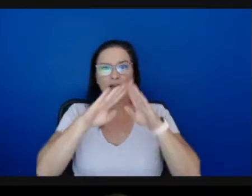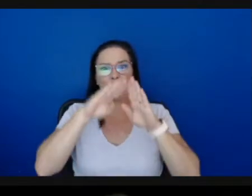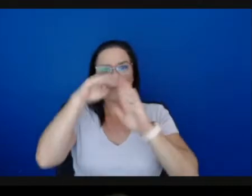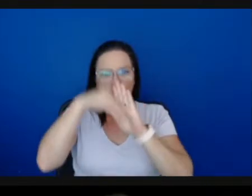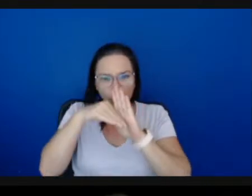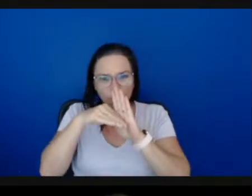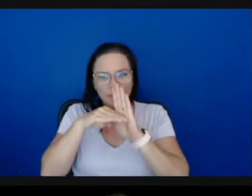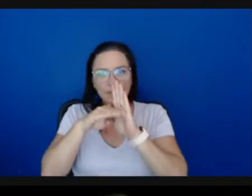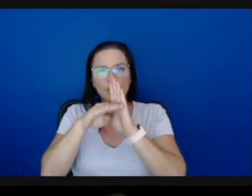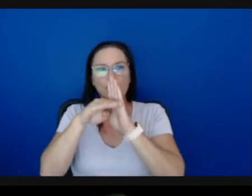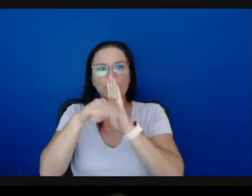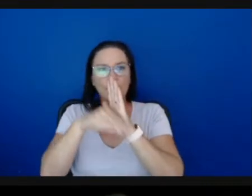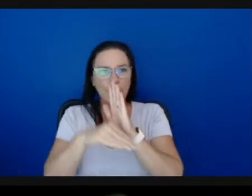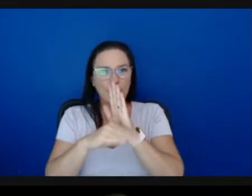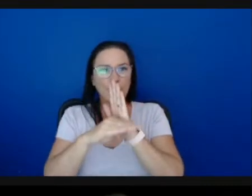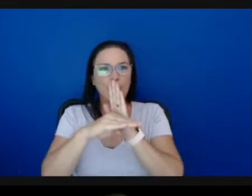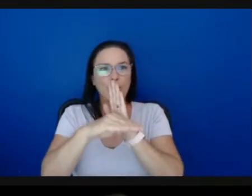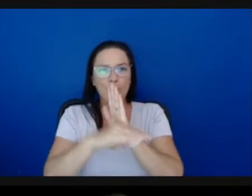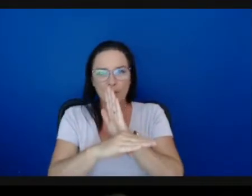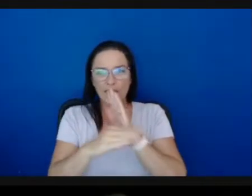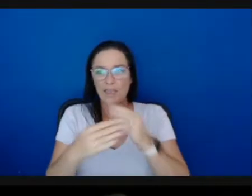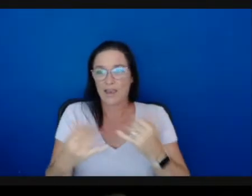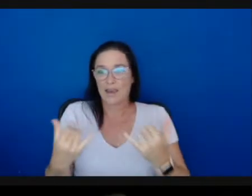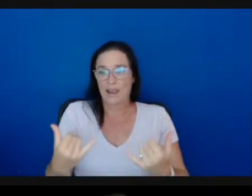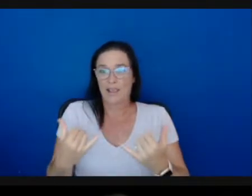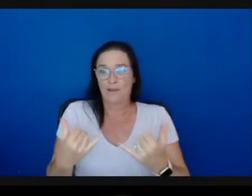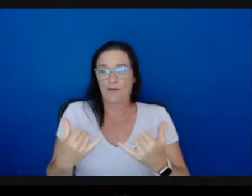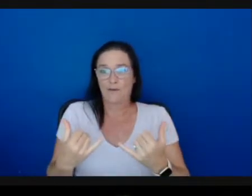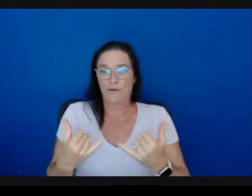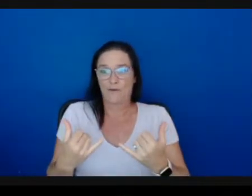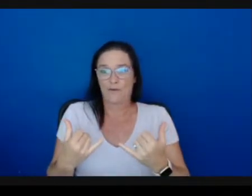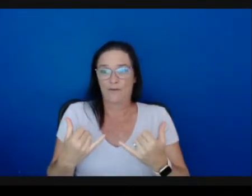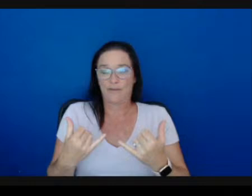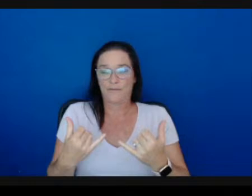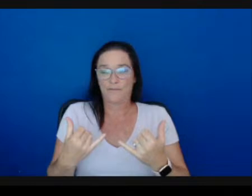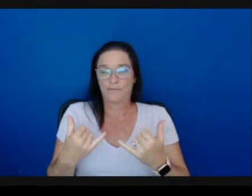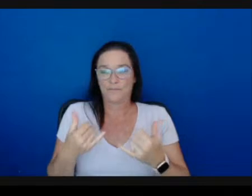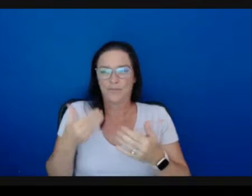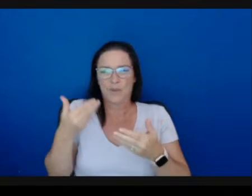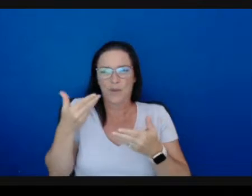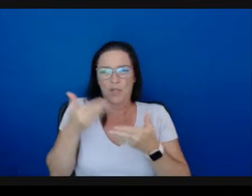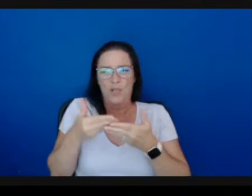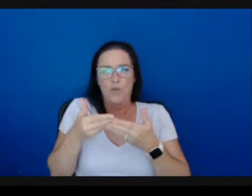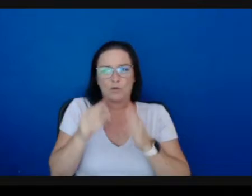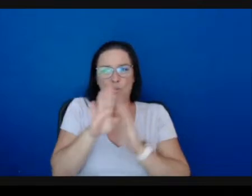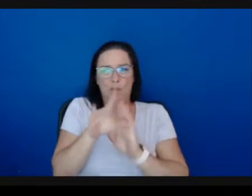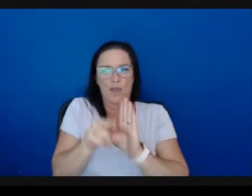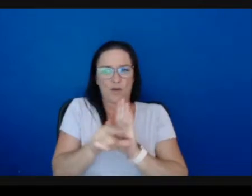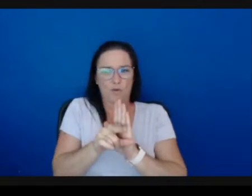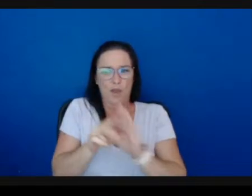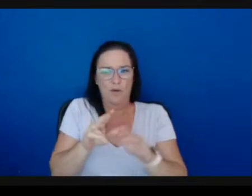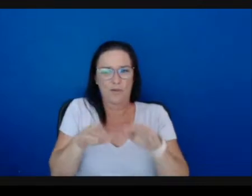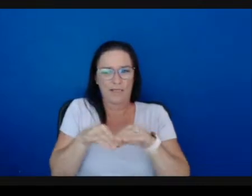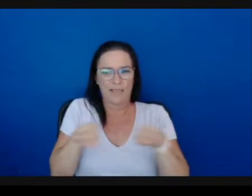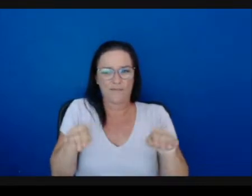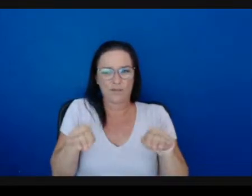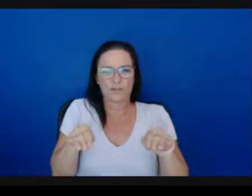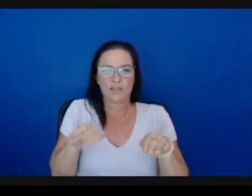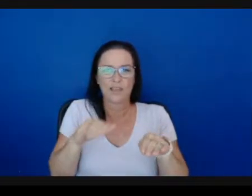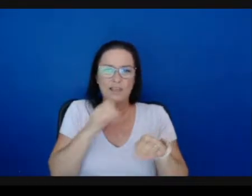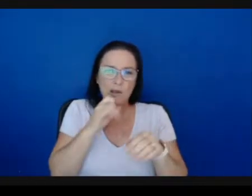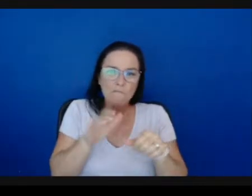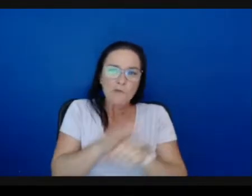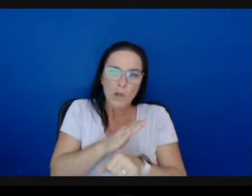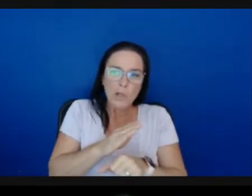little bit more, and a little bit more. And here we are at close to background levels again, although not quite. Not